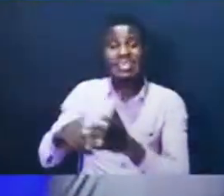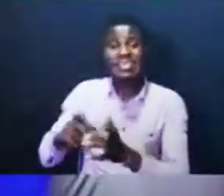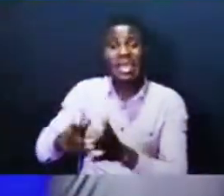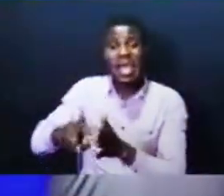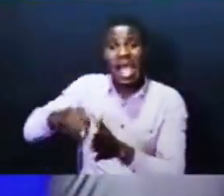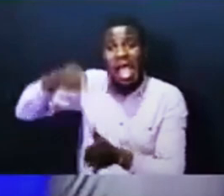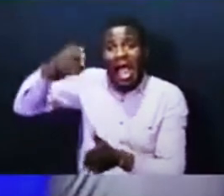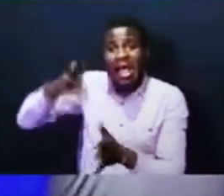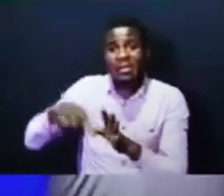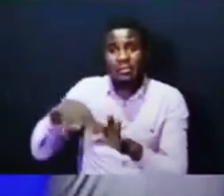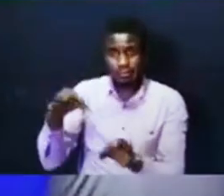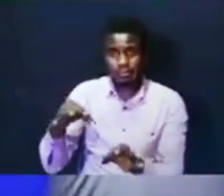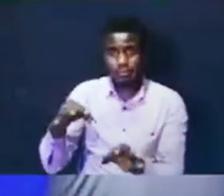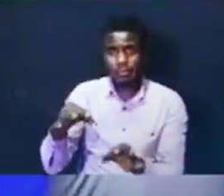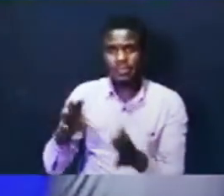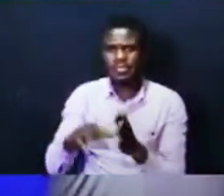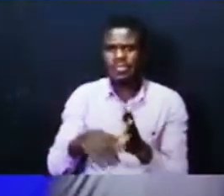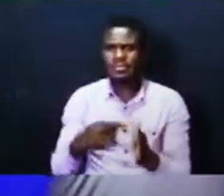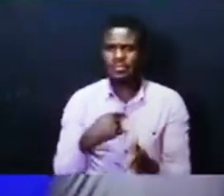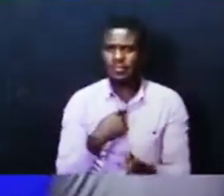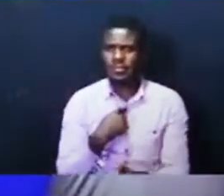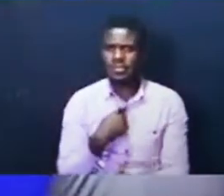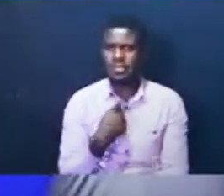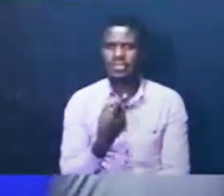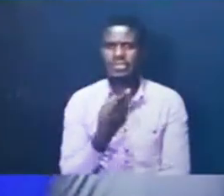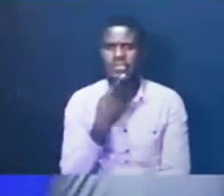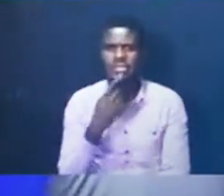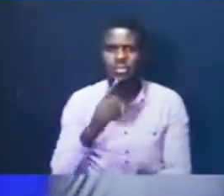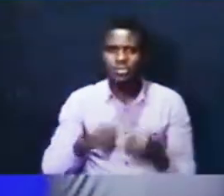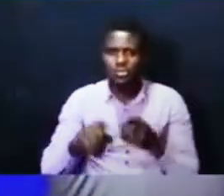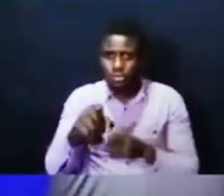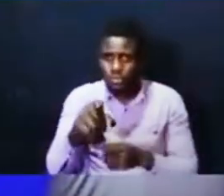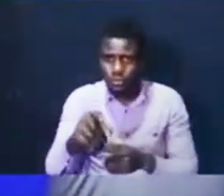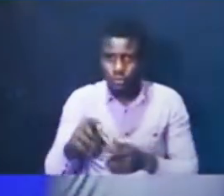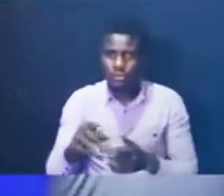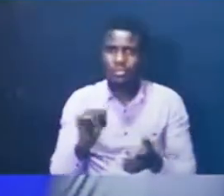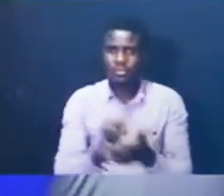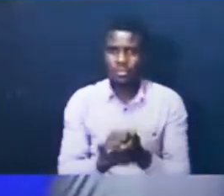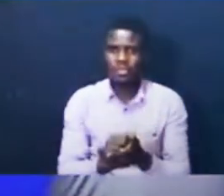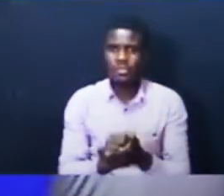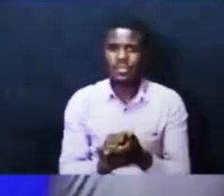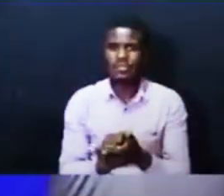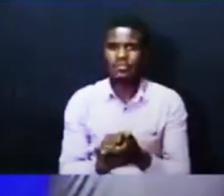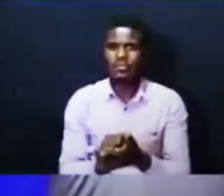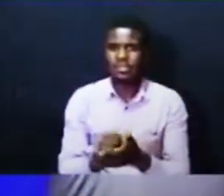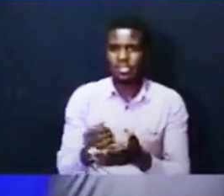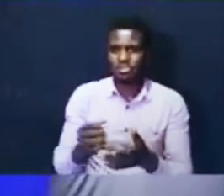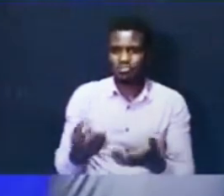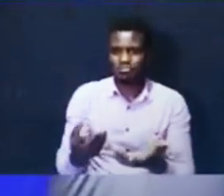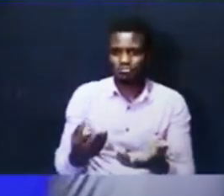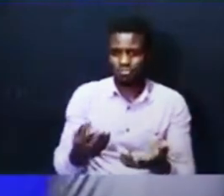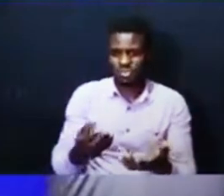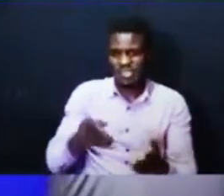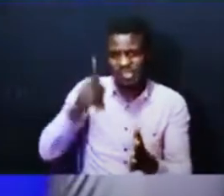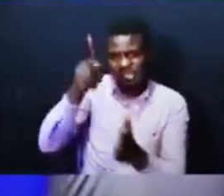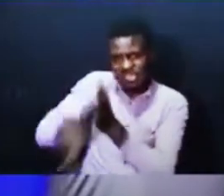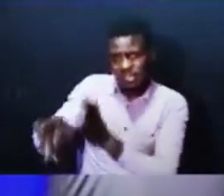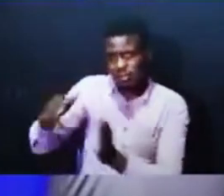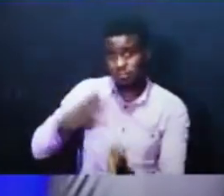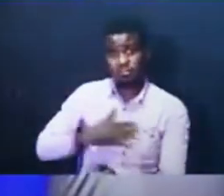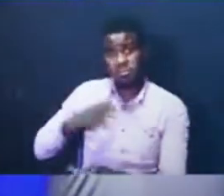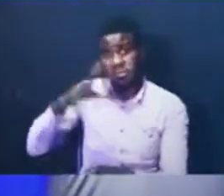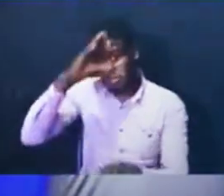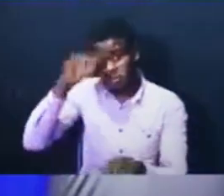drinking wine, and I say to you, strike Amnon down, then kill him. Don't be